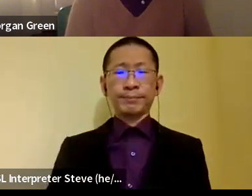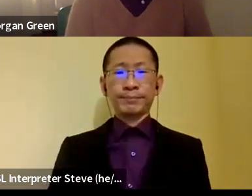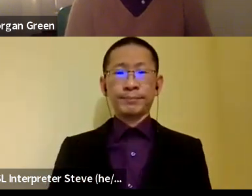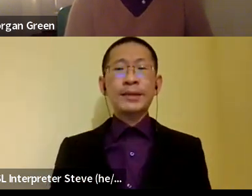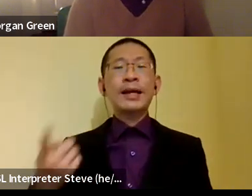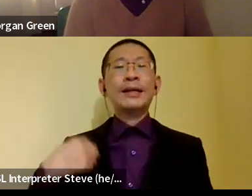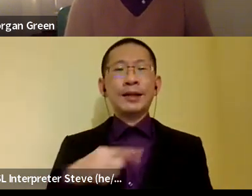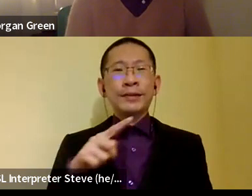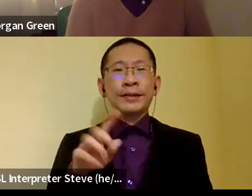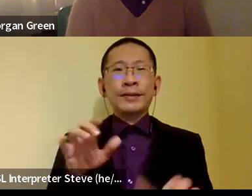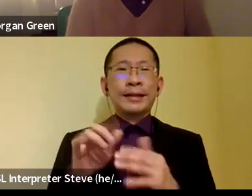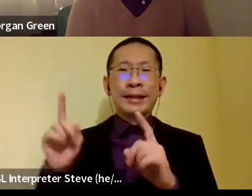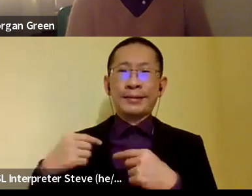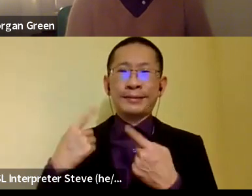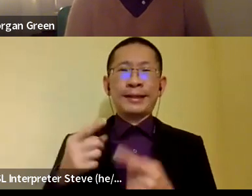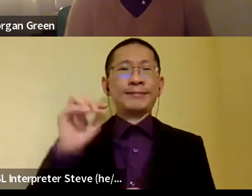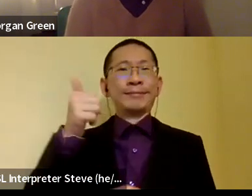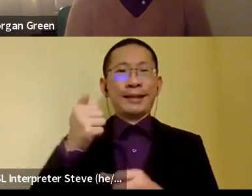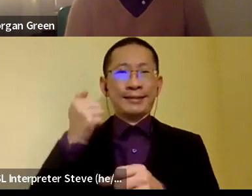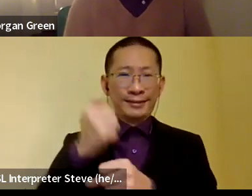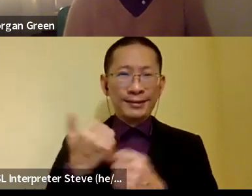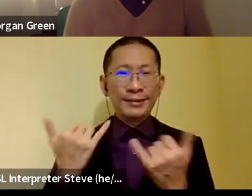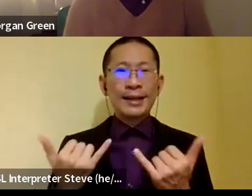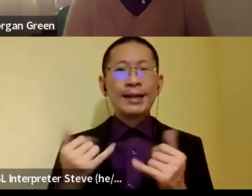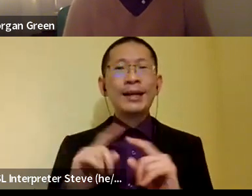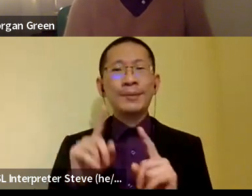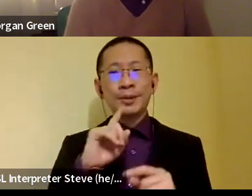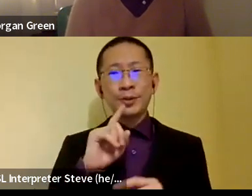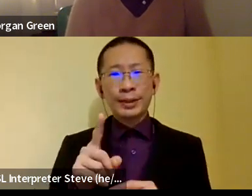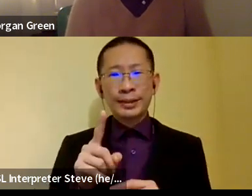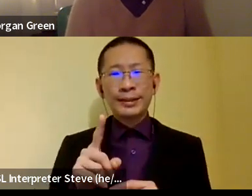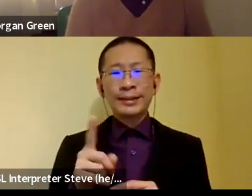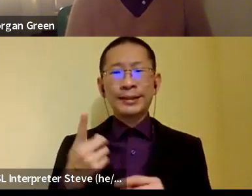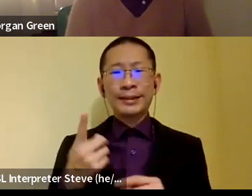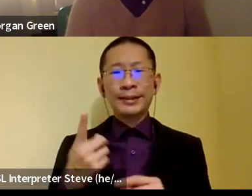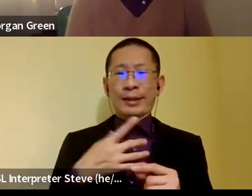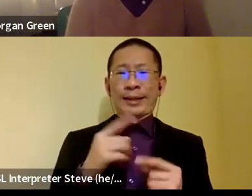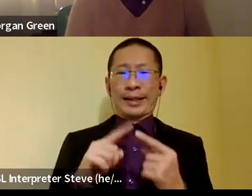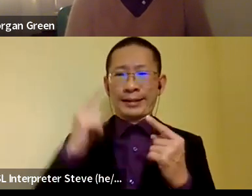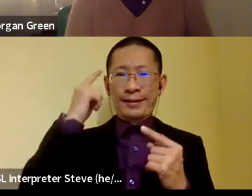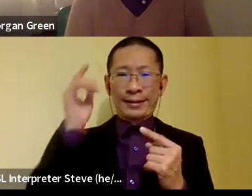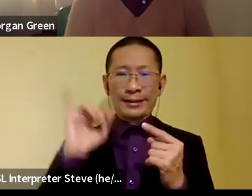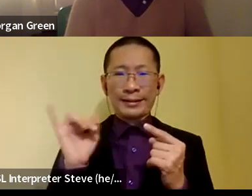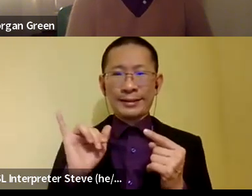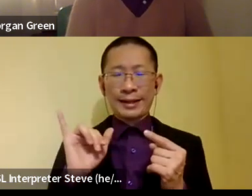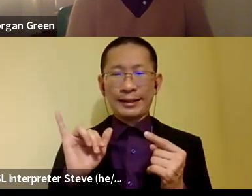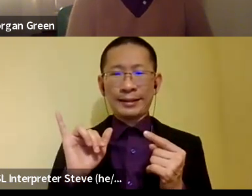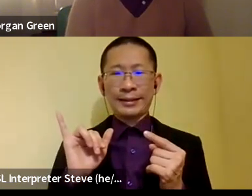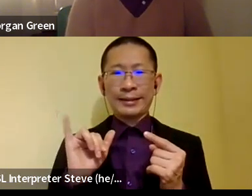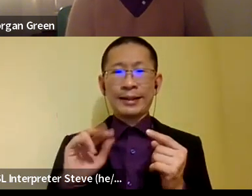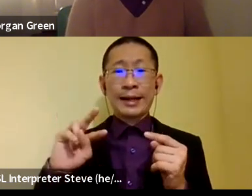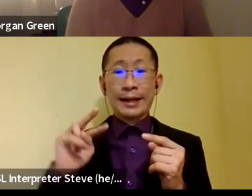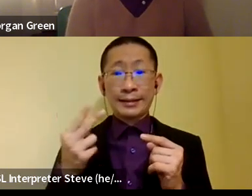And so we've been that for like the last 10 years. But really, you know, we like to think of it as like a